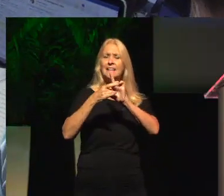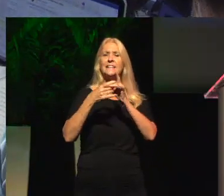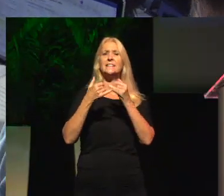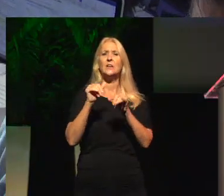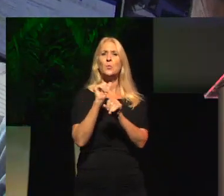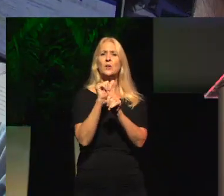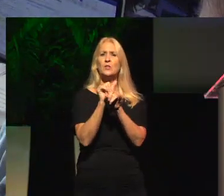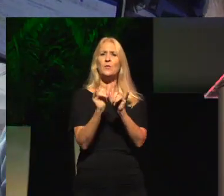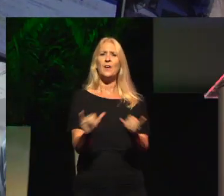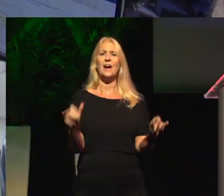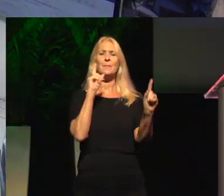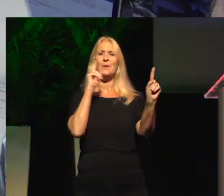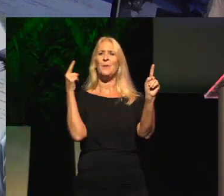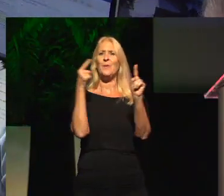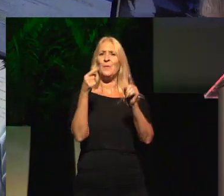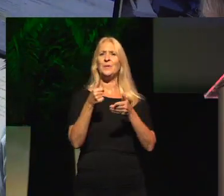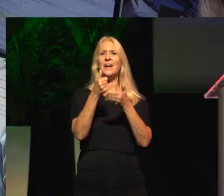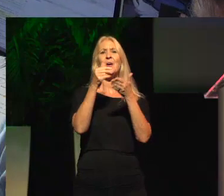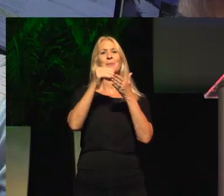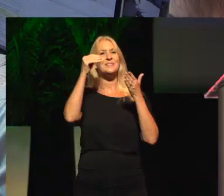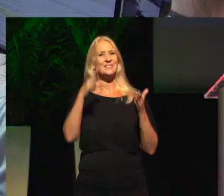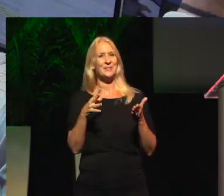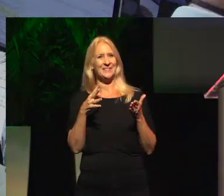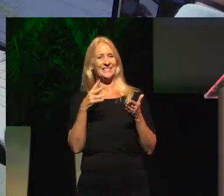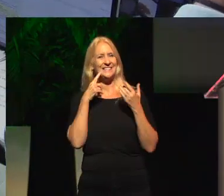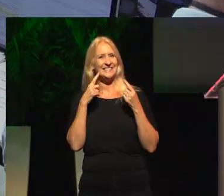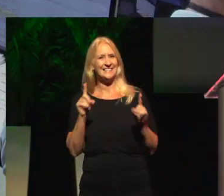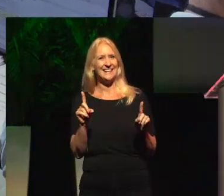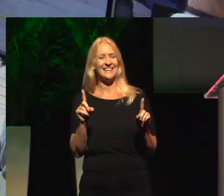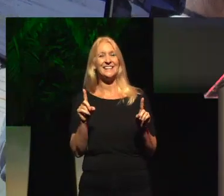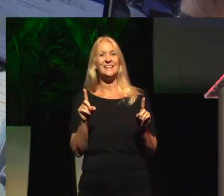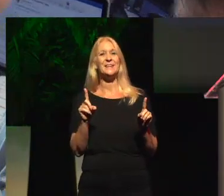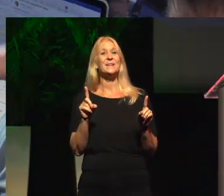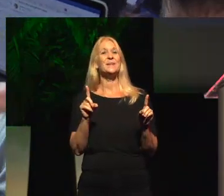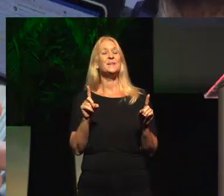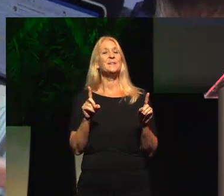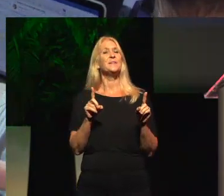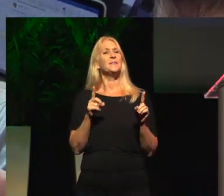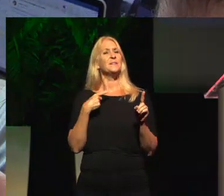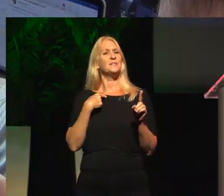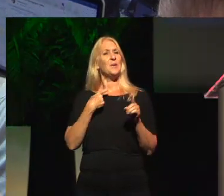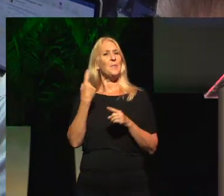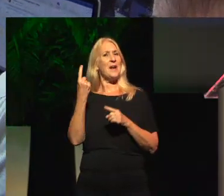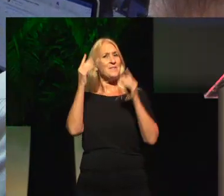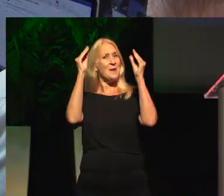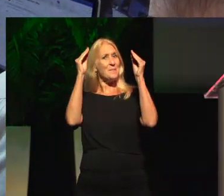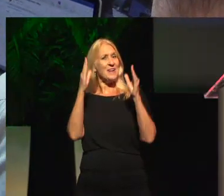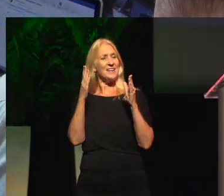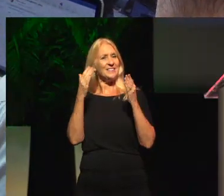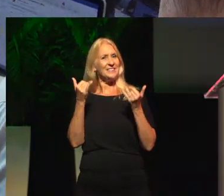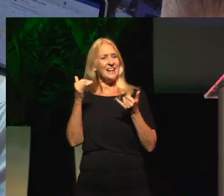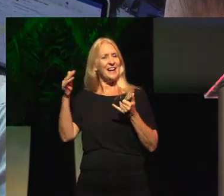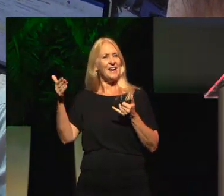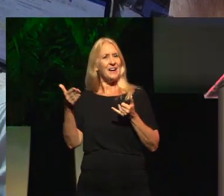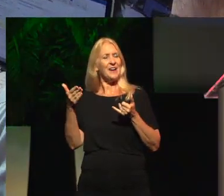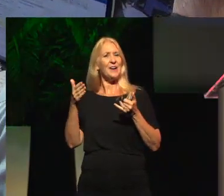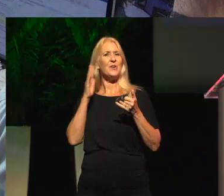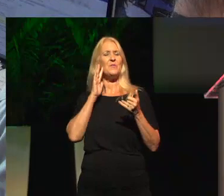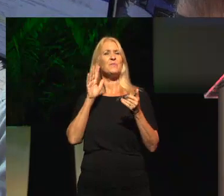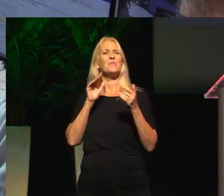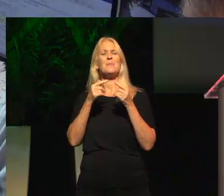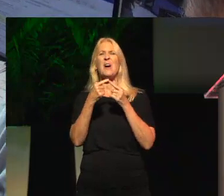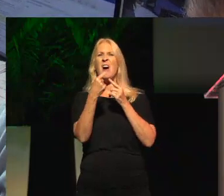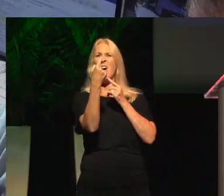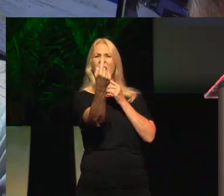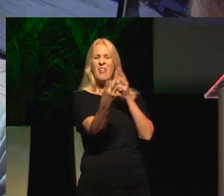common goal to help our students achieve success. So let's hear from one of our professors who reached out from across the world to show us